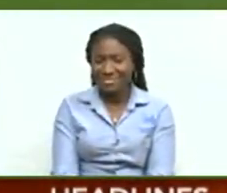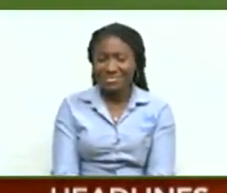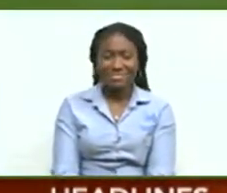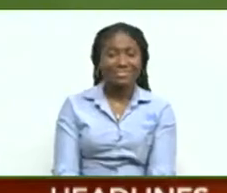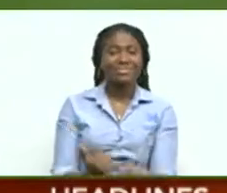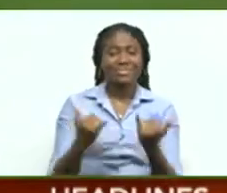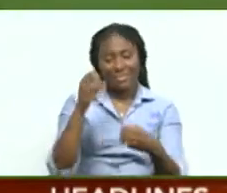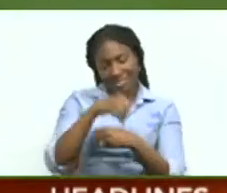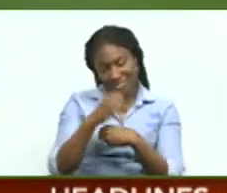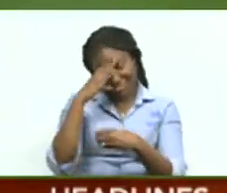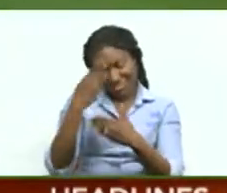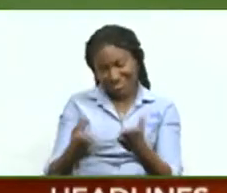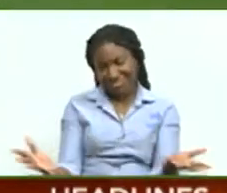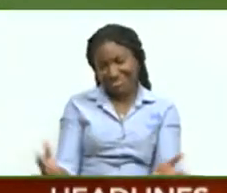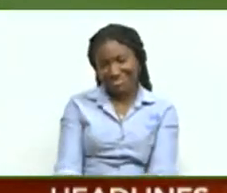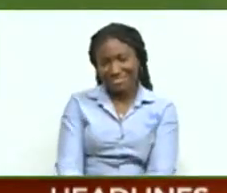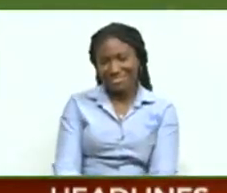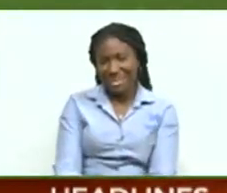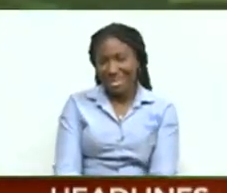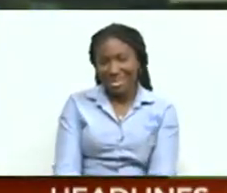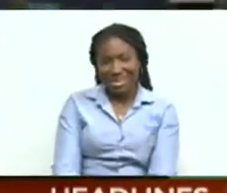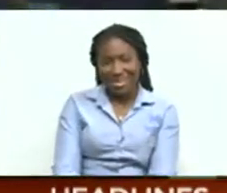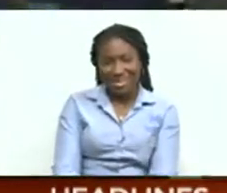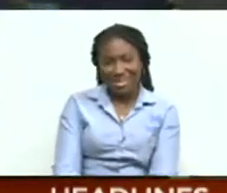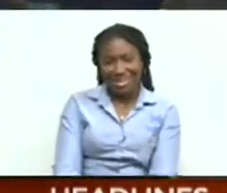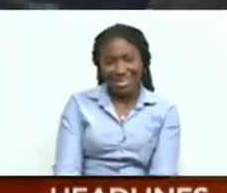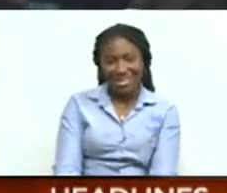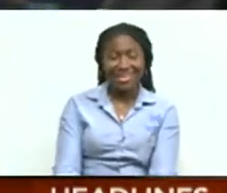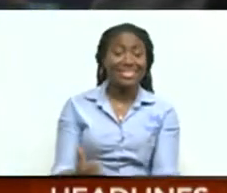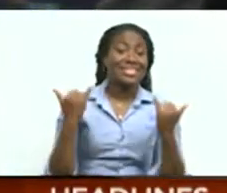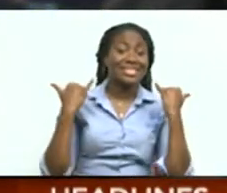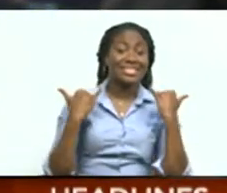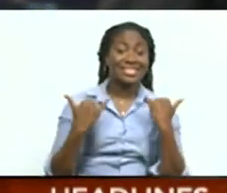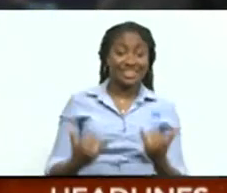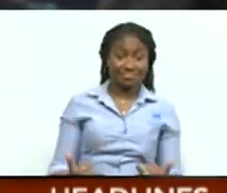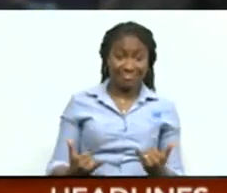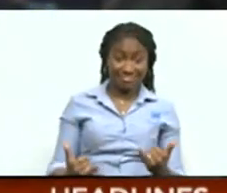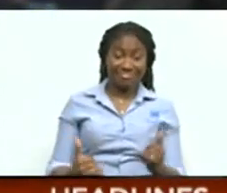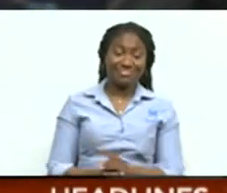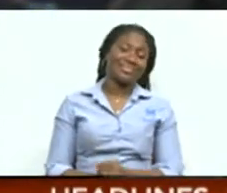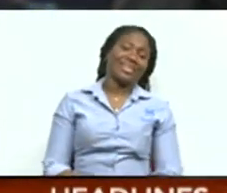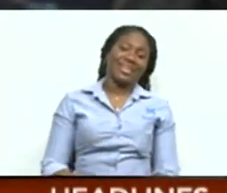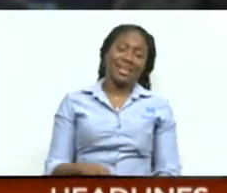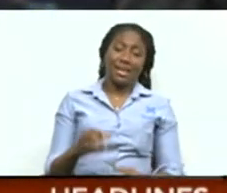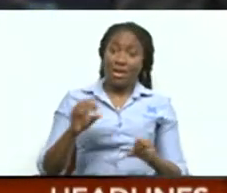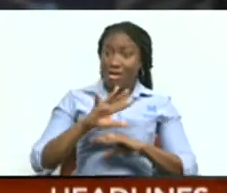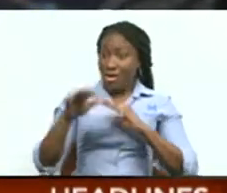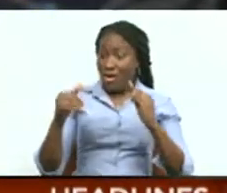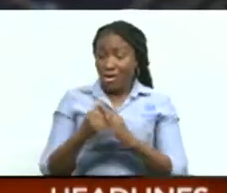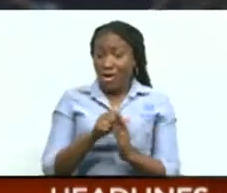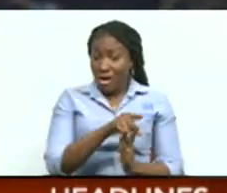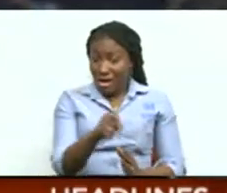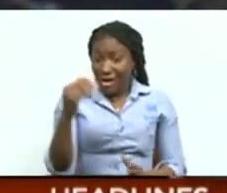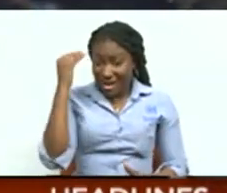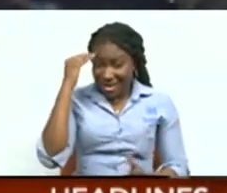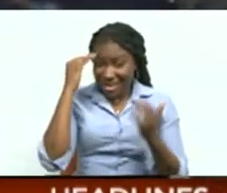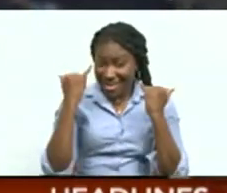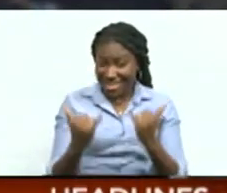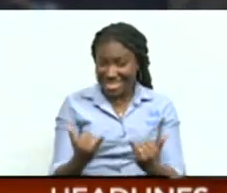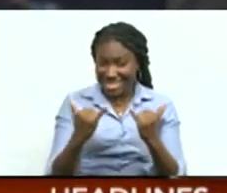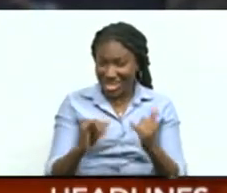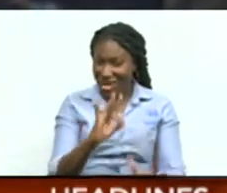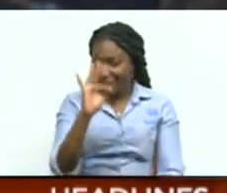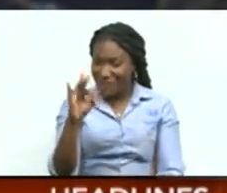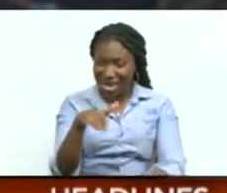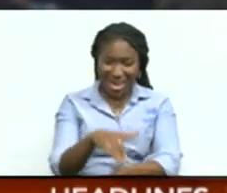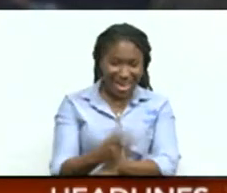Cupid, CNC3 Sport. All right, and as avid CNC3 viewers, we know that at this time on a Friday